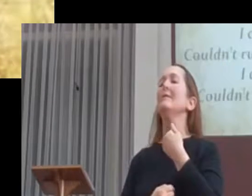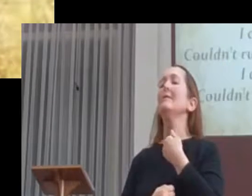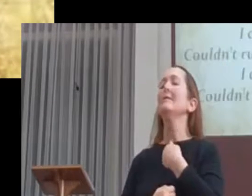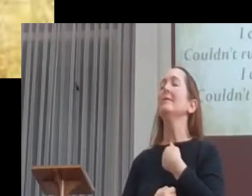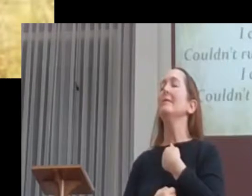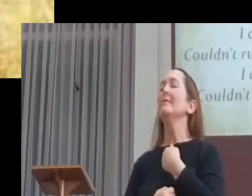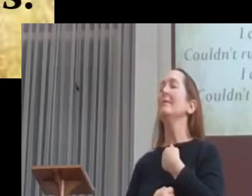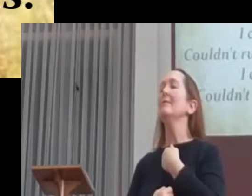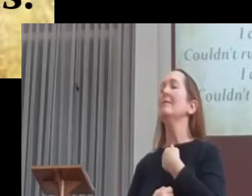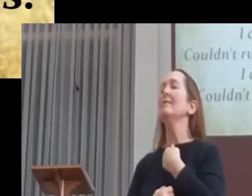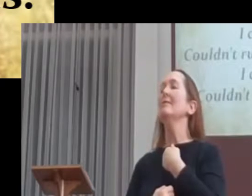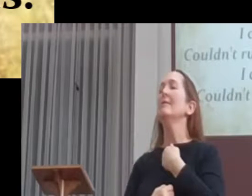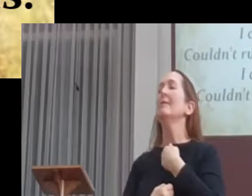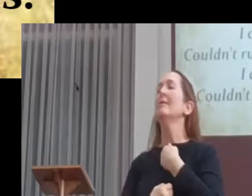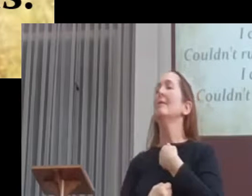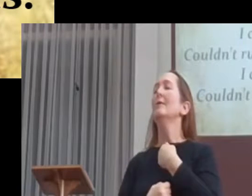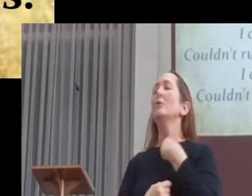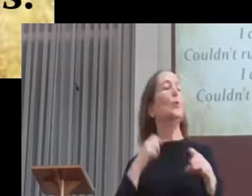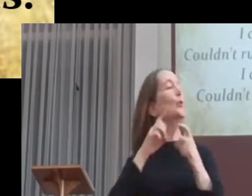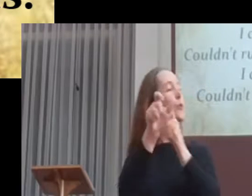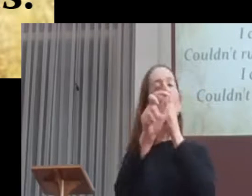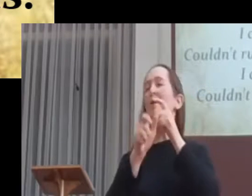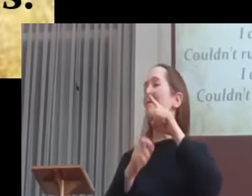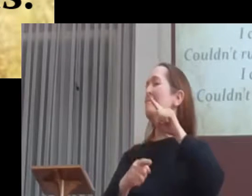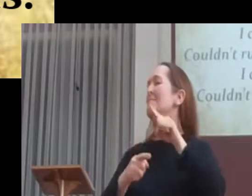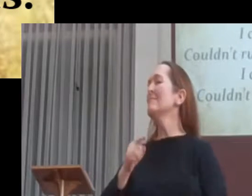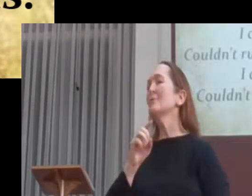he came for me.